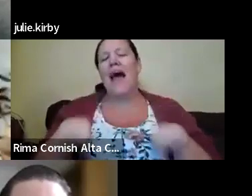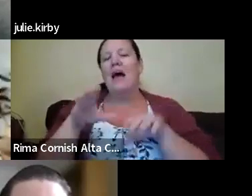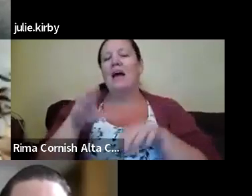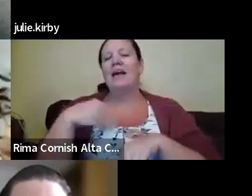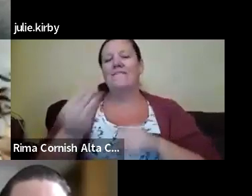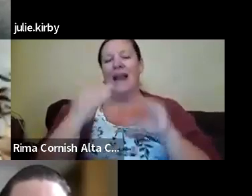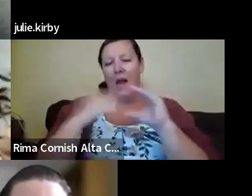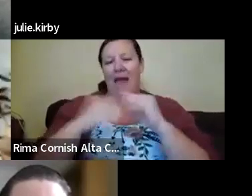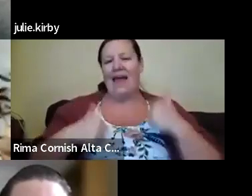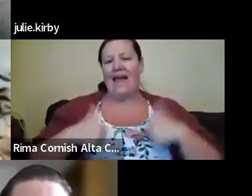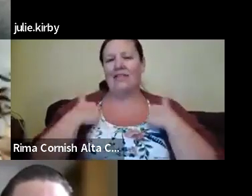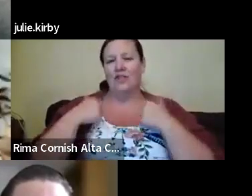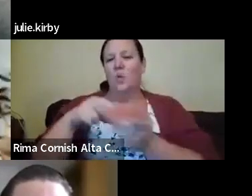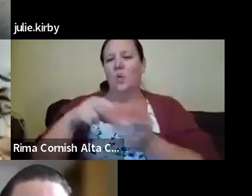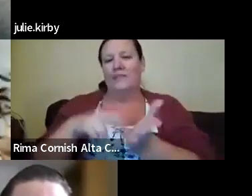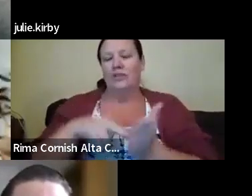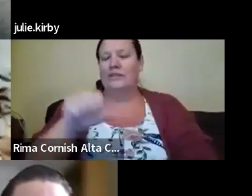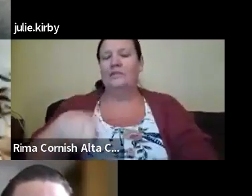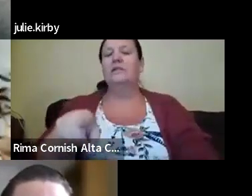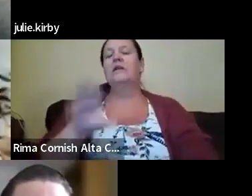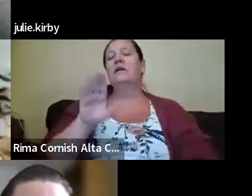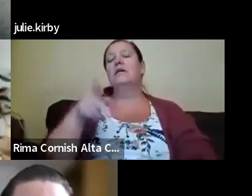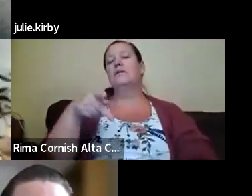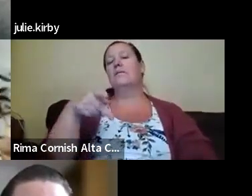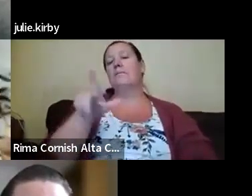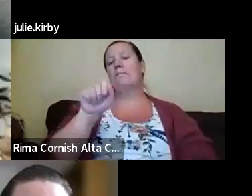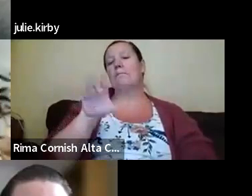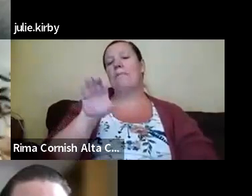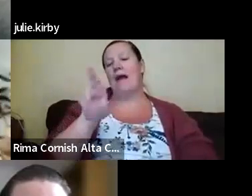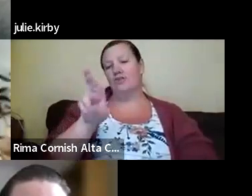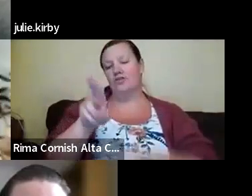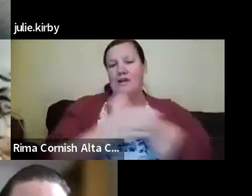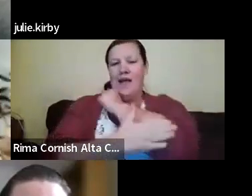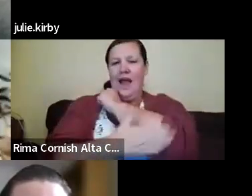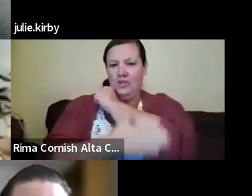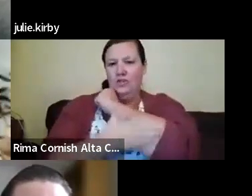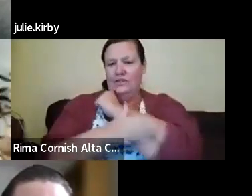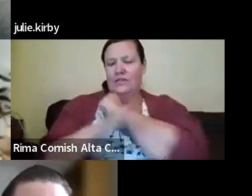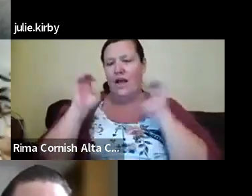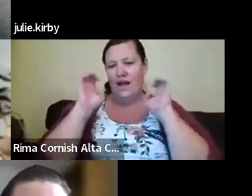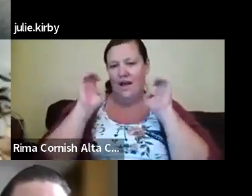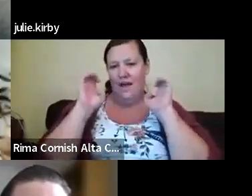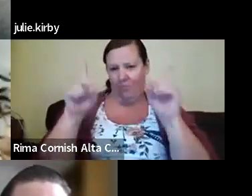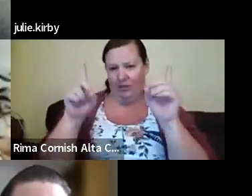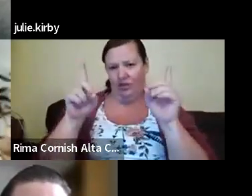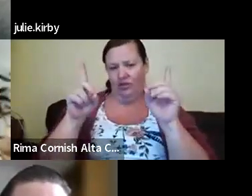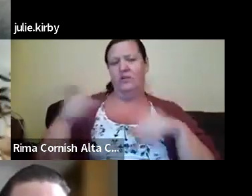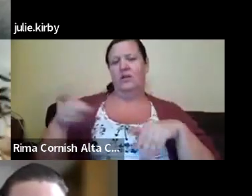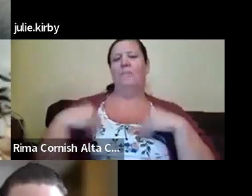I don't have a link, but what I will do is I will give an email address to register. So, Placer